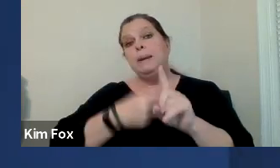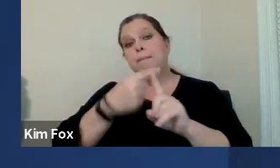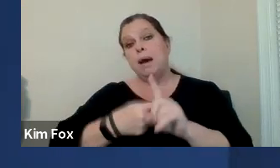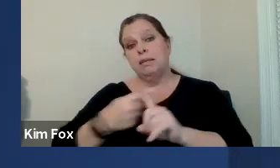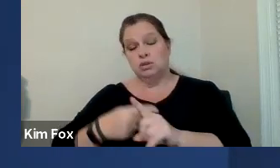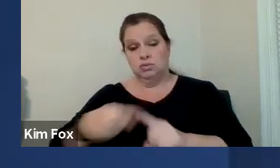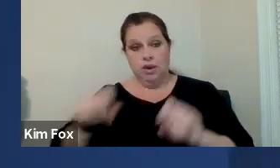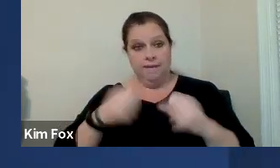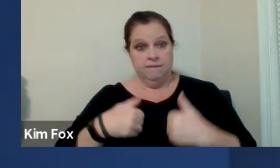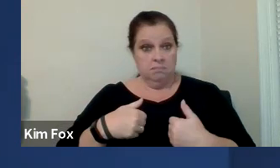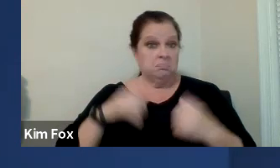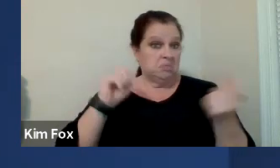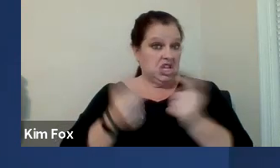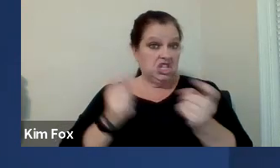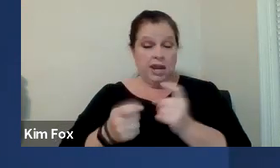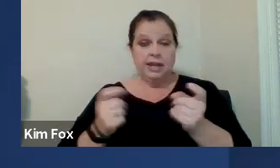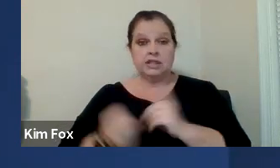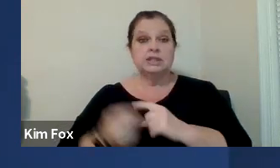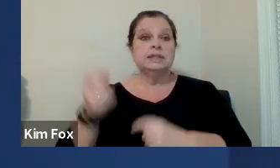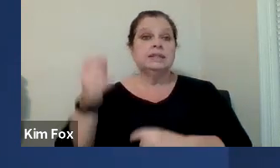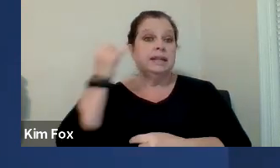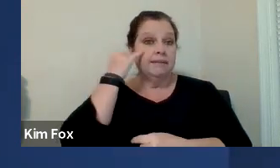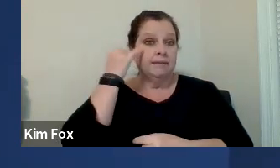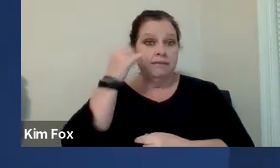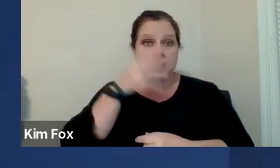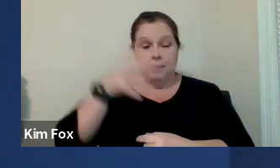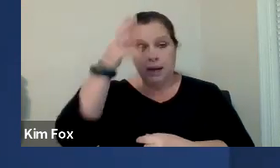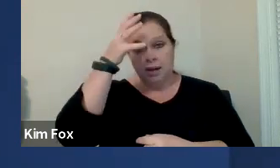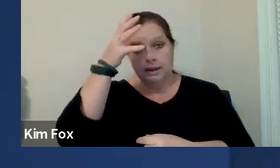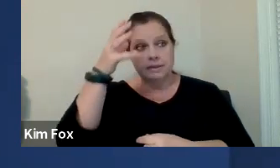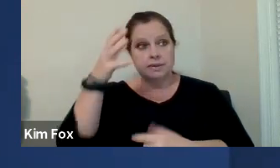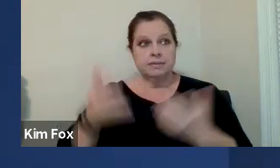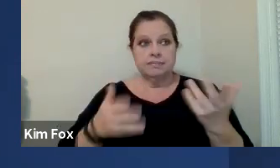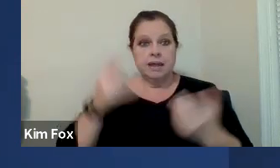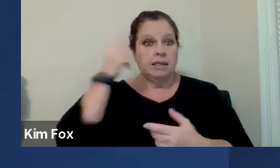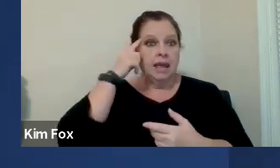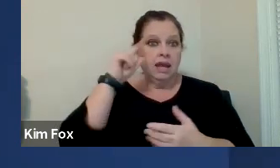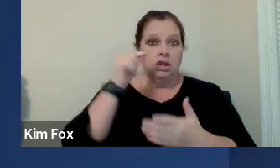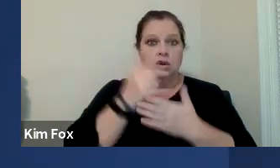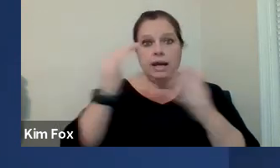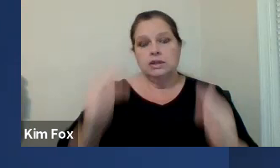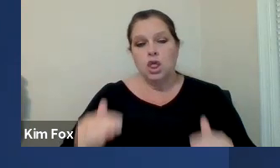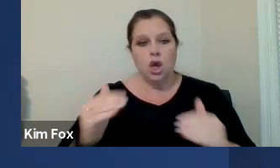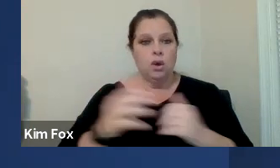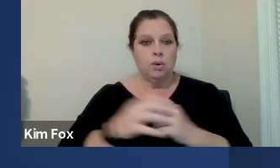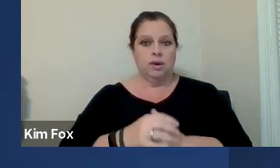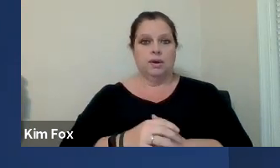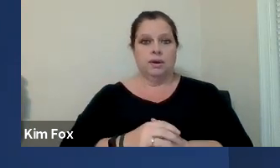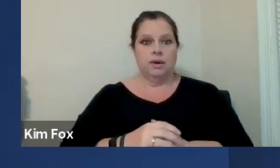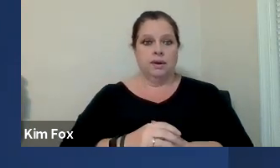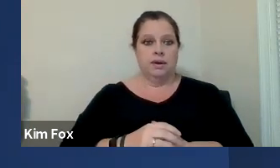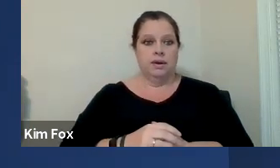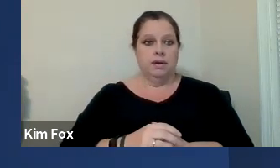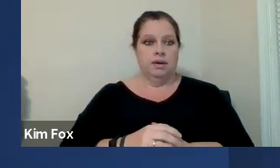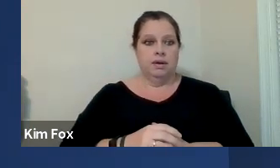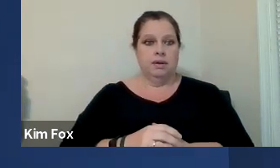to you, which could change if you your parents think that your grades are lower and they take